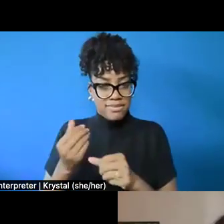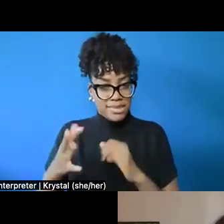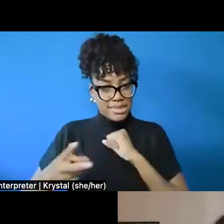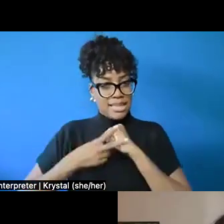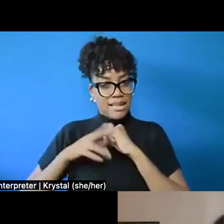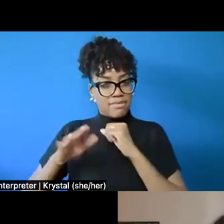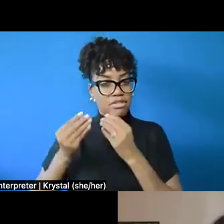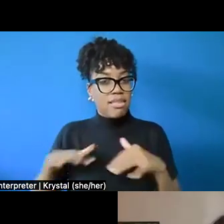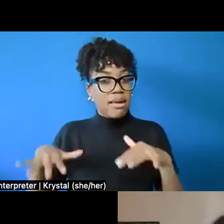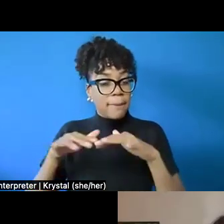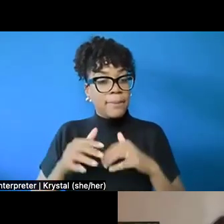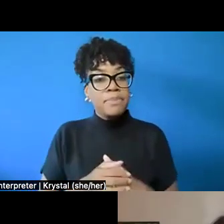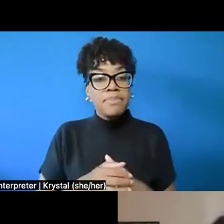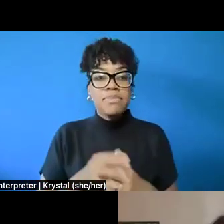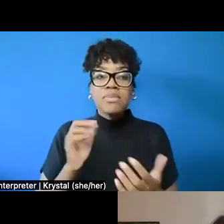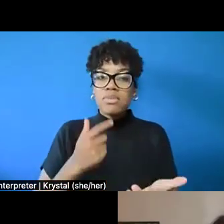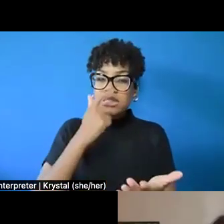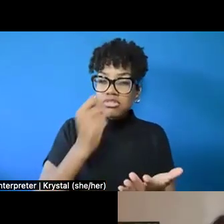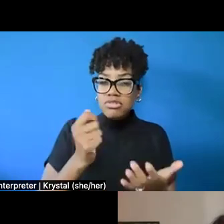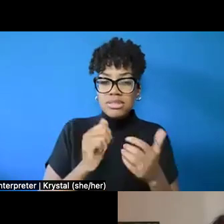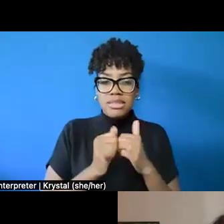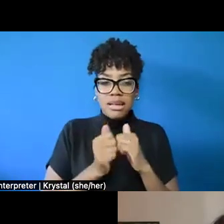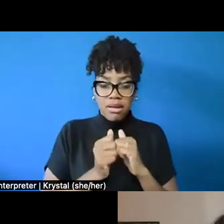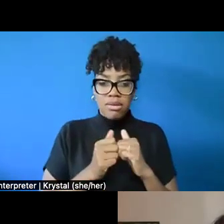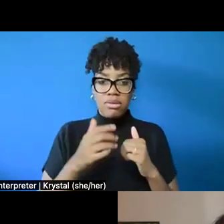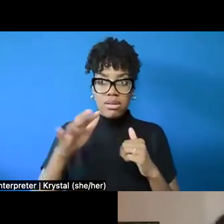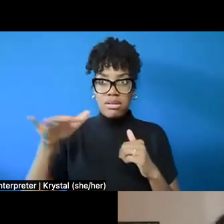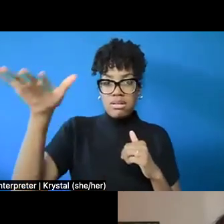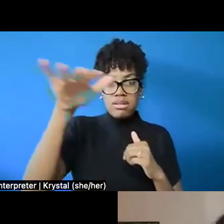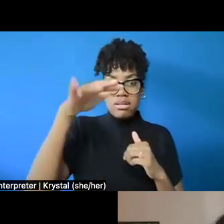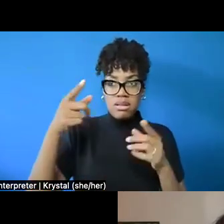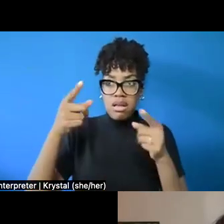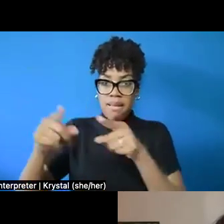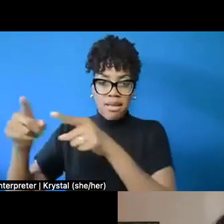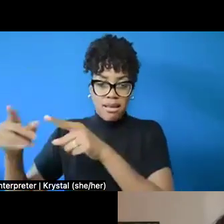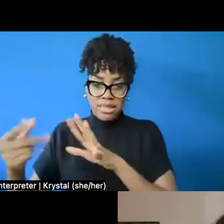elite, impacted Indigenous people at this time.